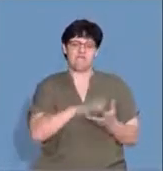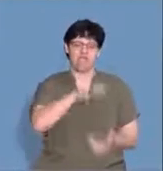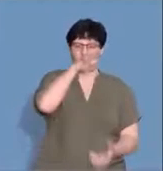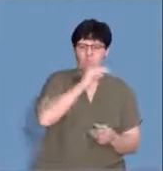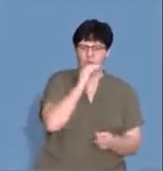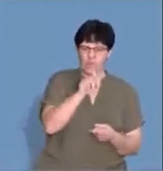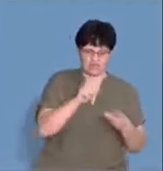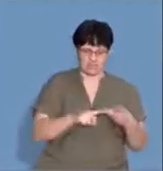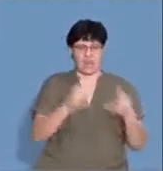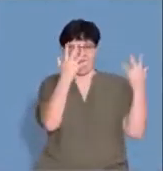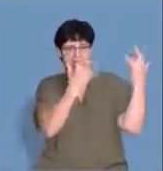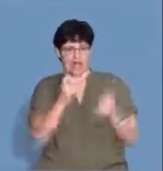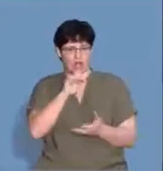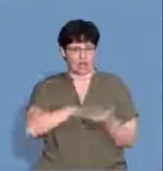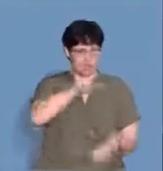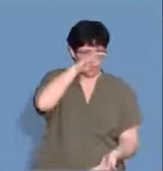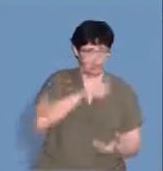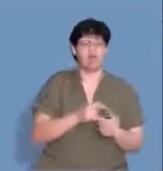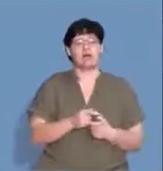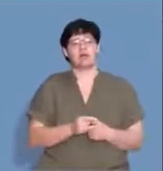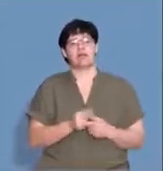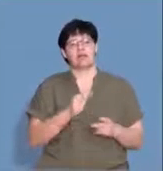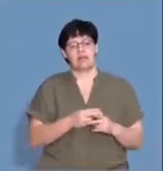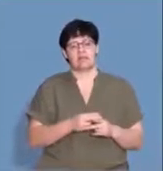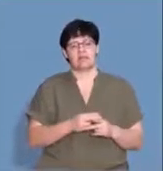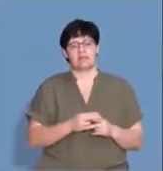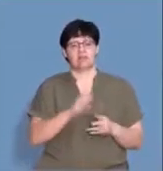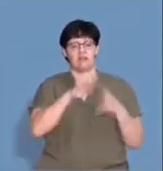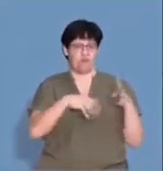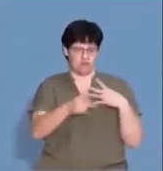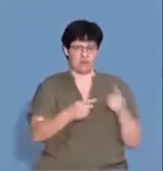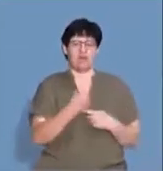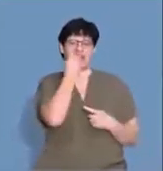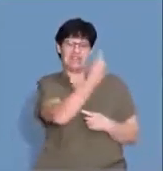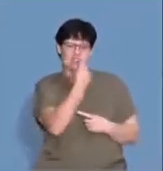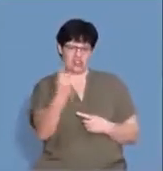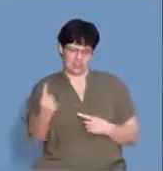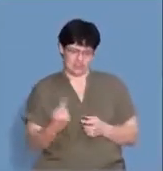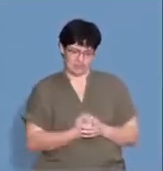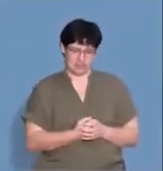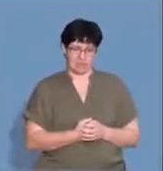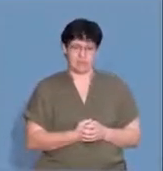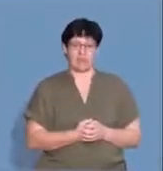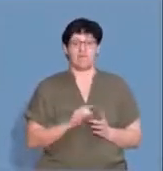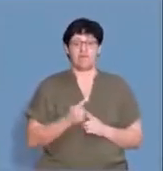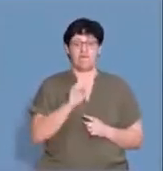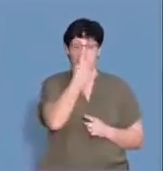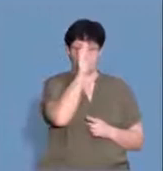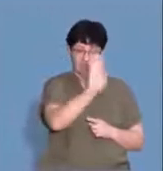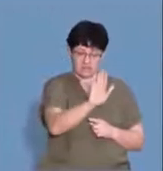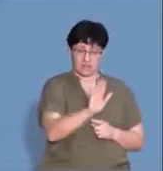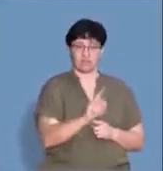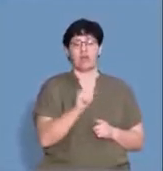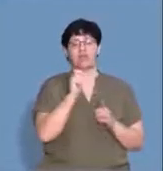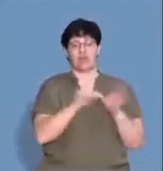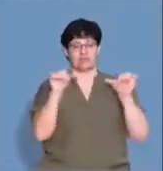volume, calculate the volume, and they give us our formulas. So let's do each one at a time. So first question says, write